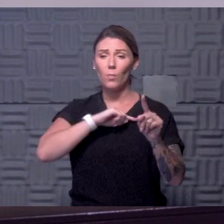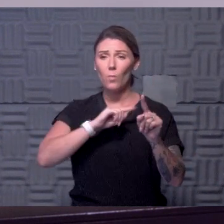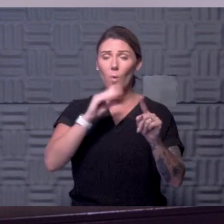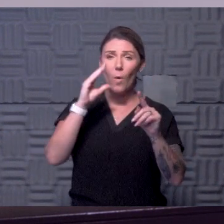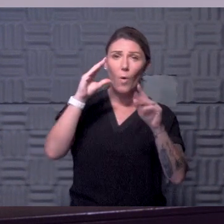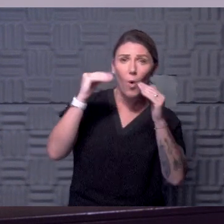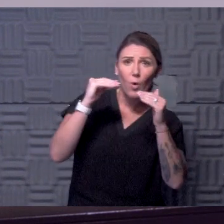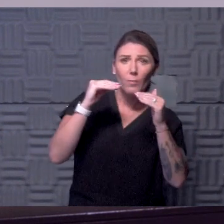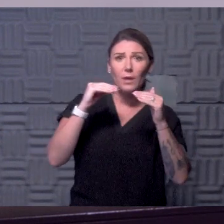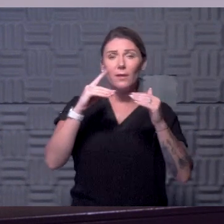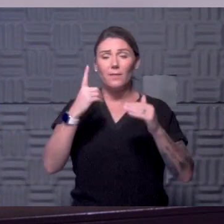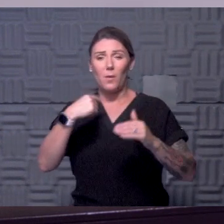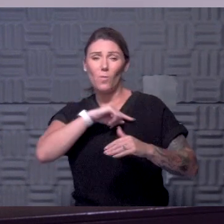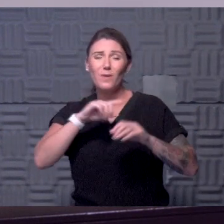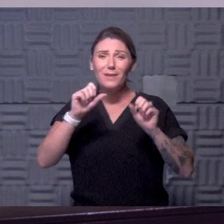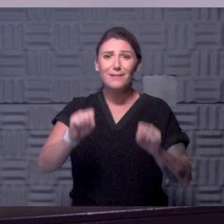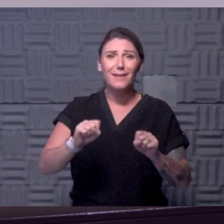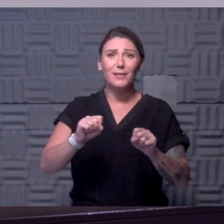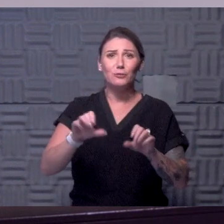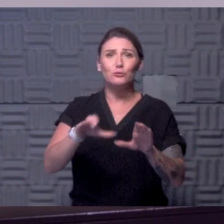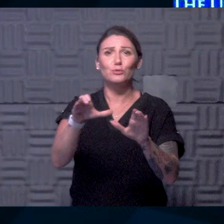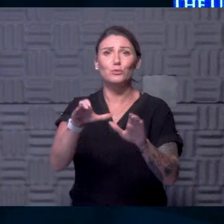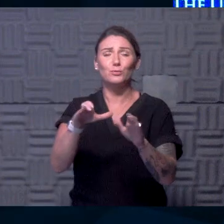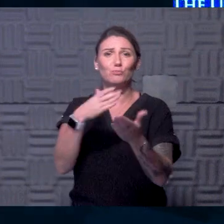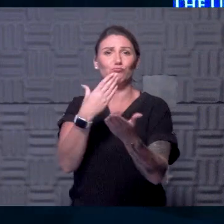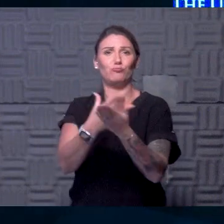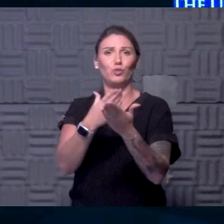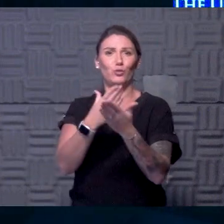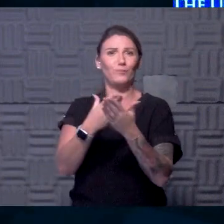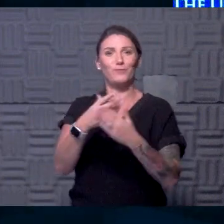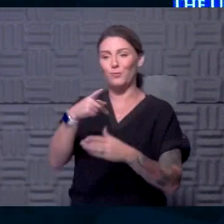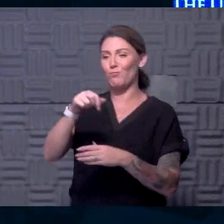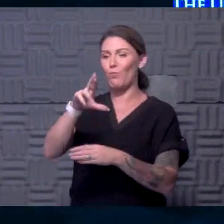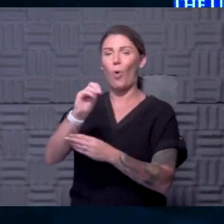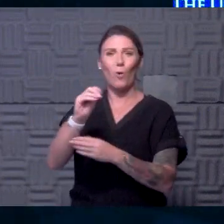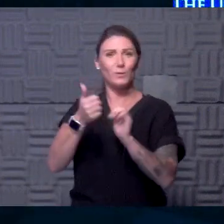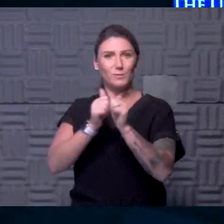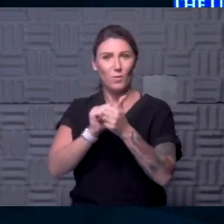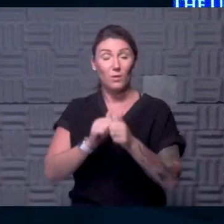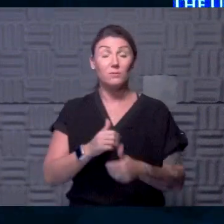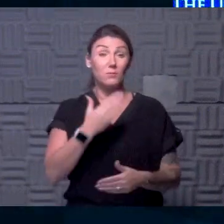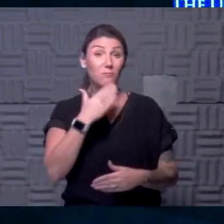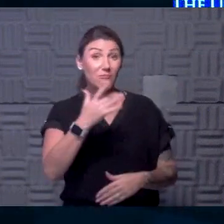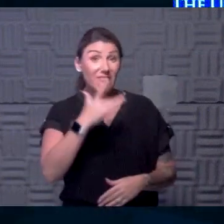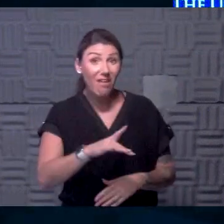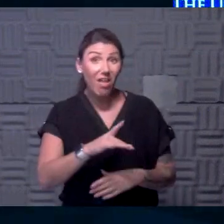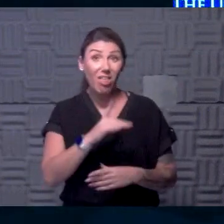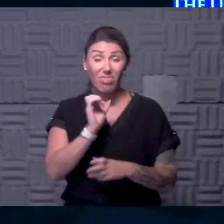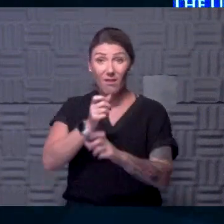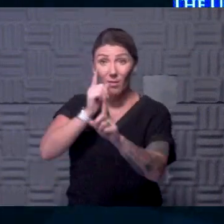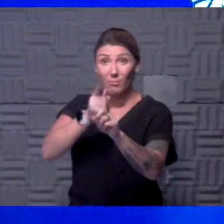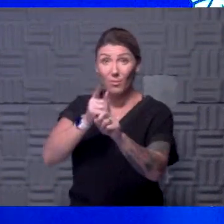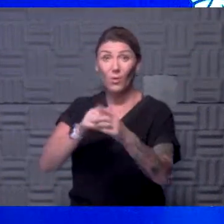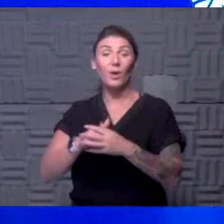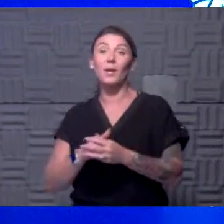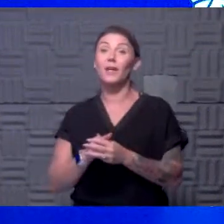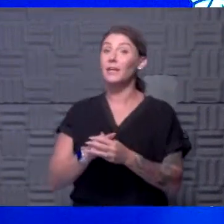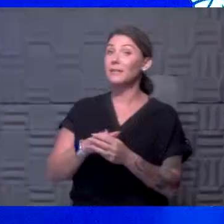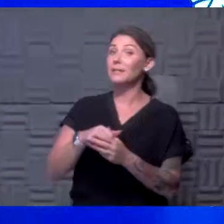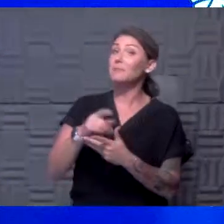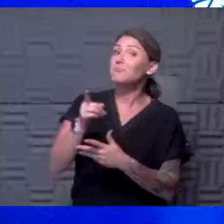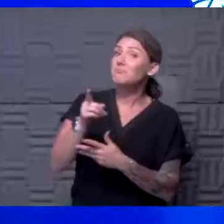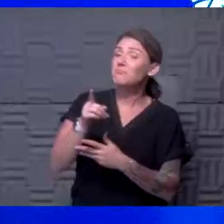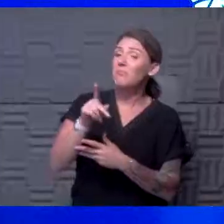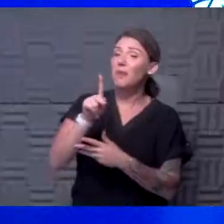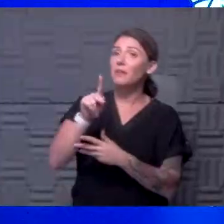to the pros that we can do it. So that's my summary. All right, well, good luck with that, too. And I think to that point, Dana, our KU athletes